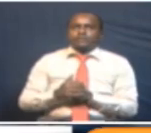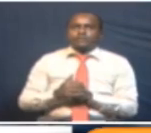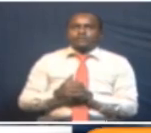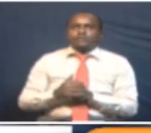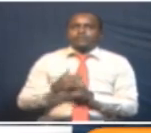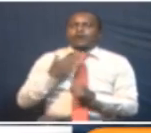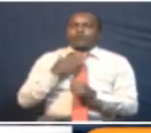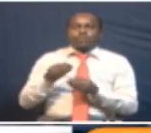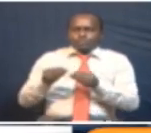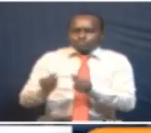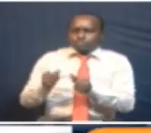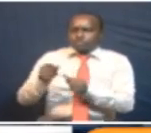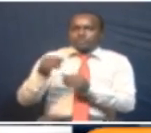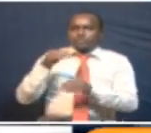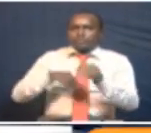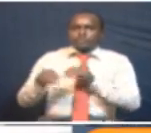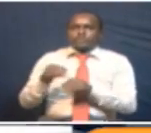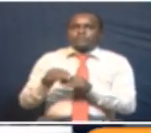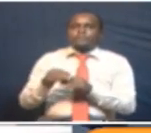corruption, and you have, and